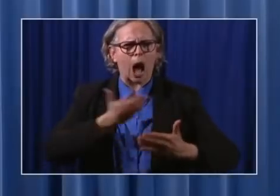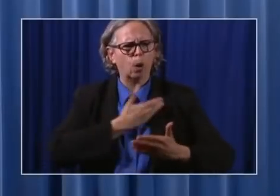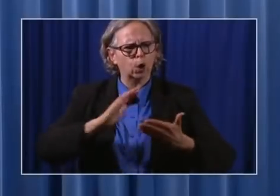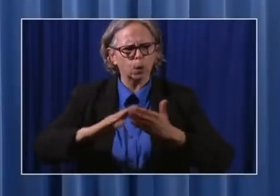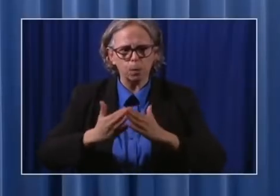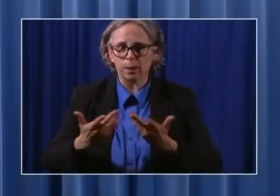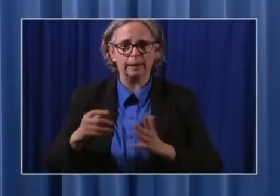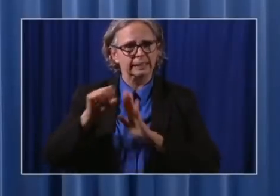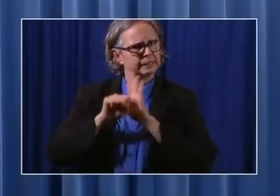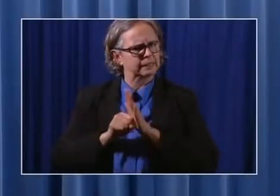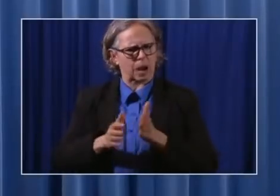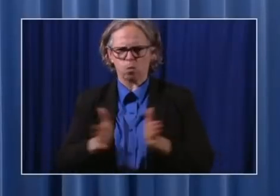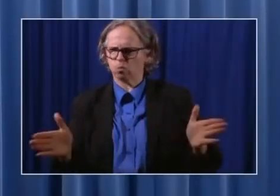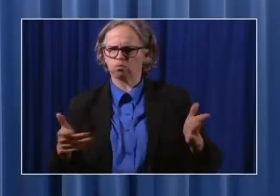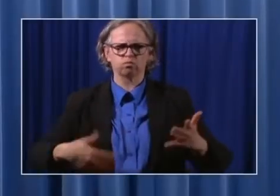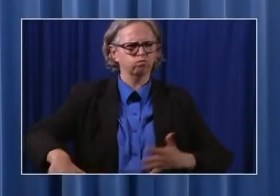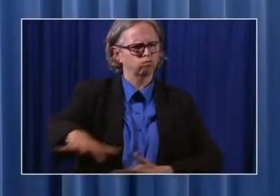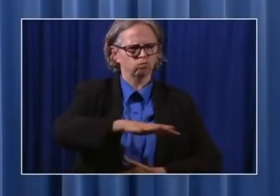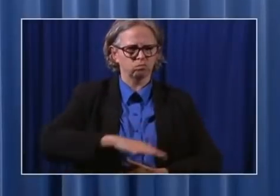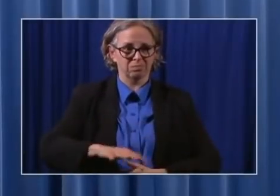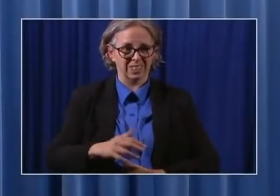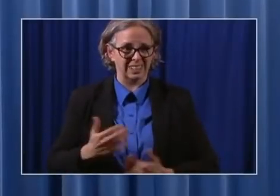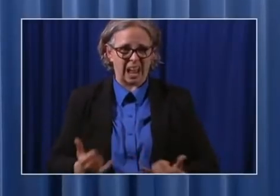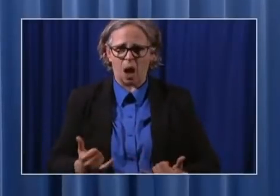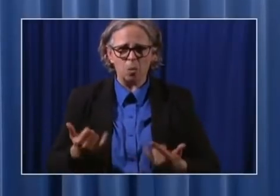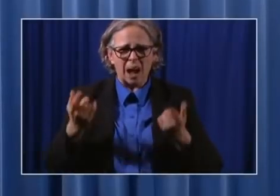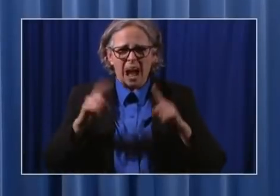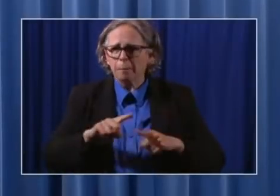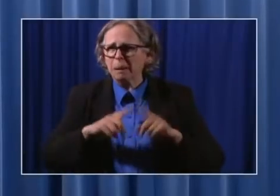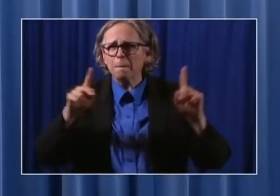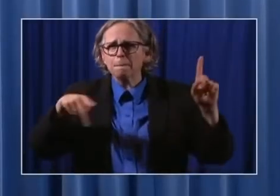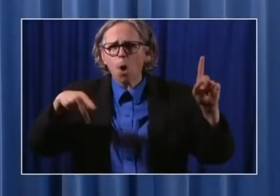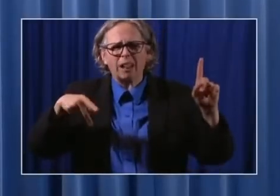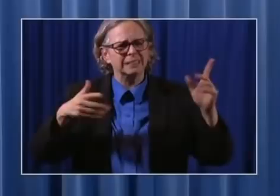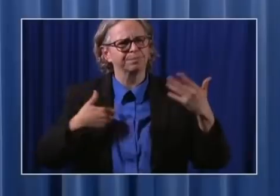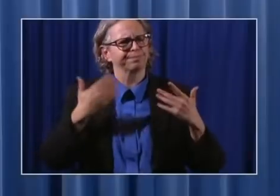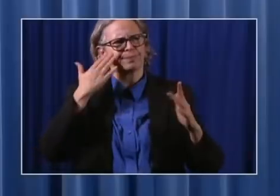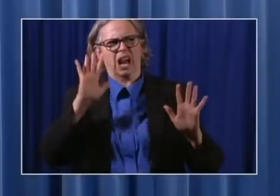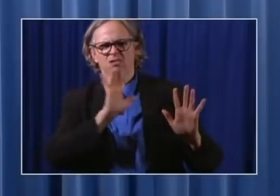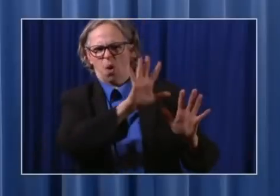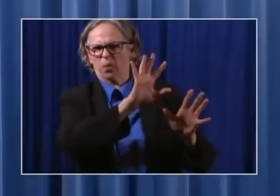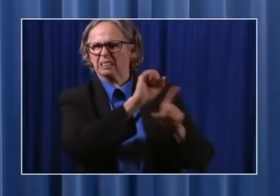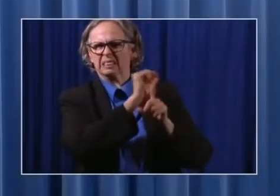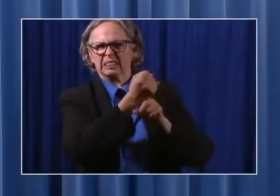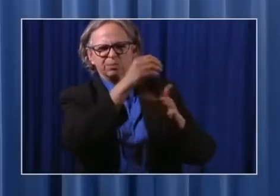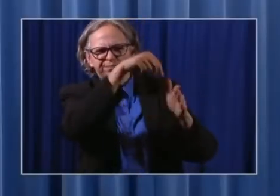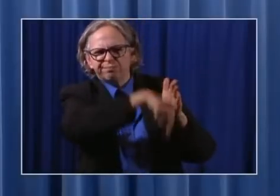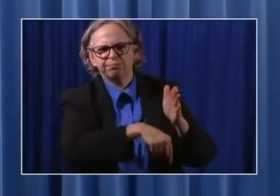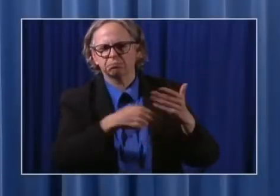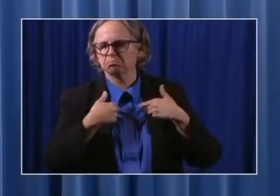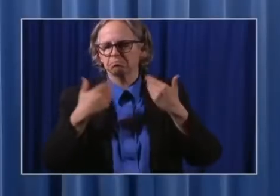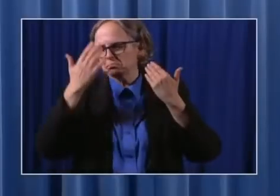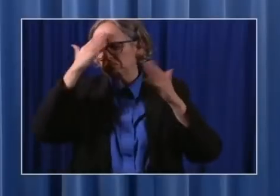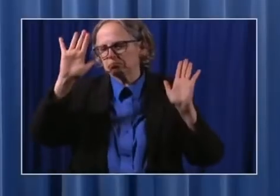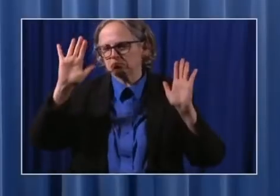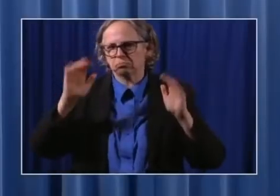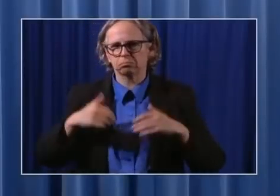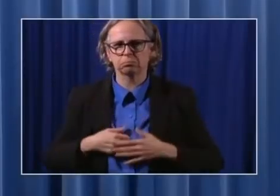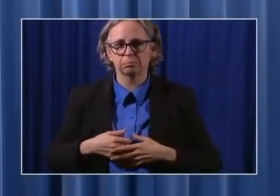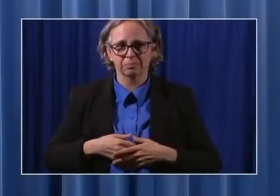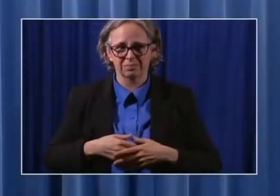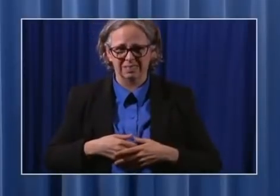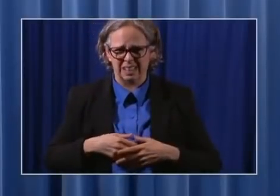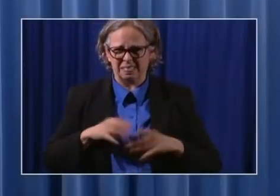exactly what happened in Portland. You know, the idea of agents, people